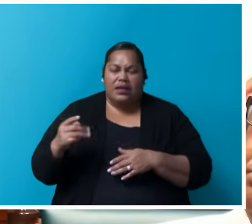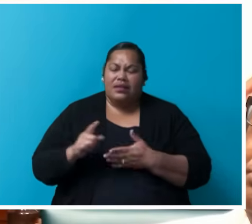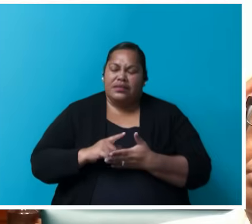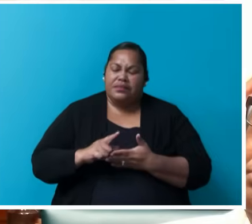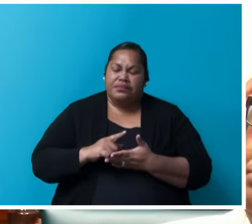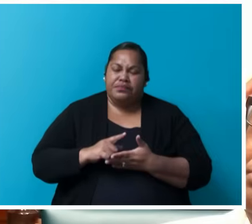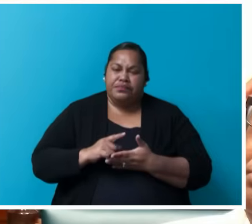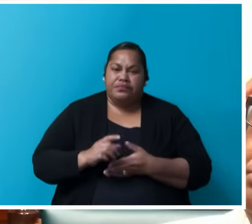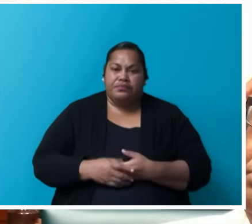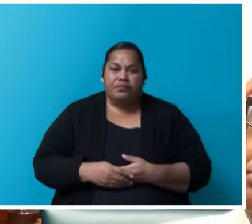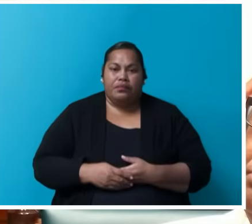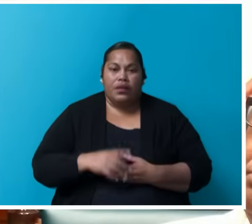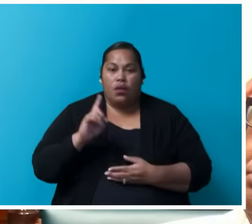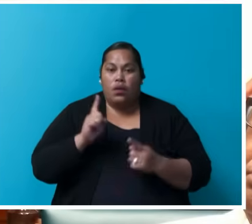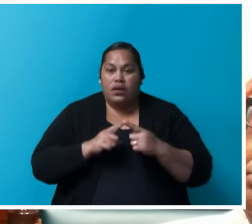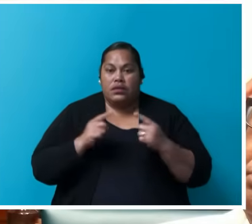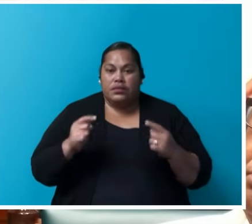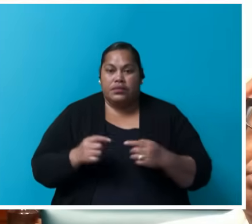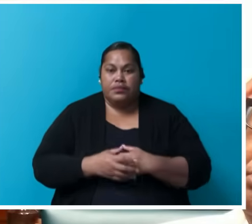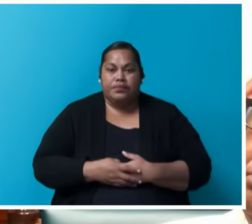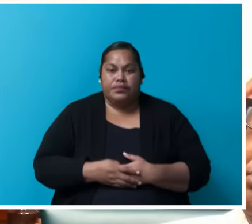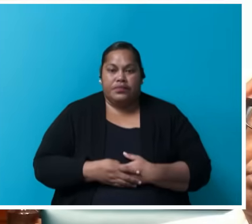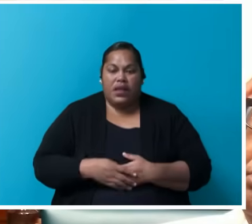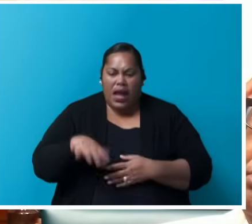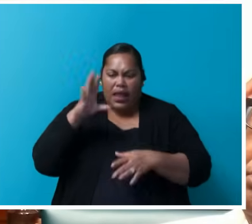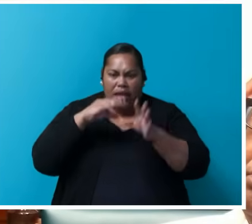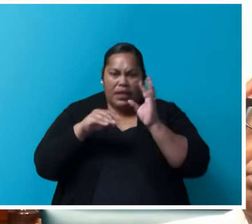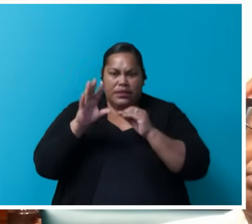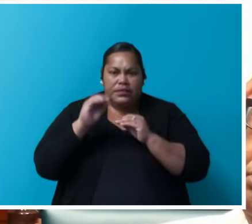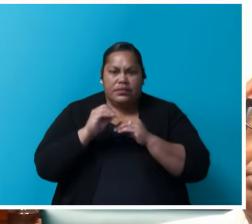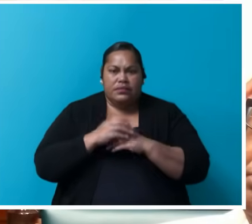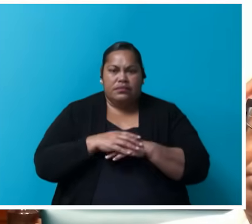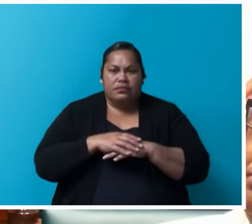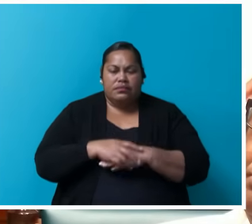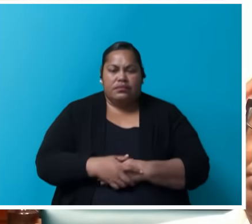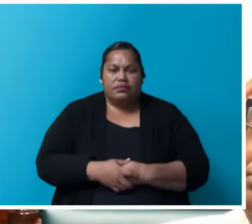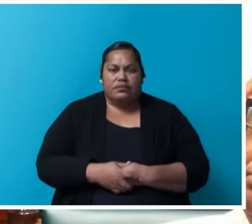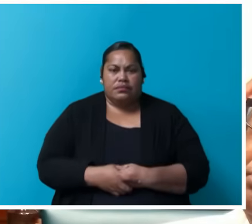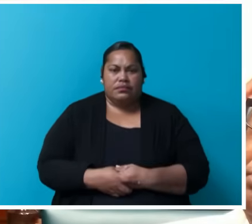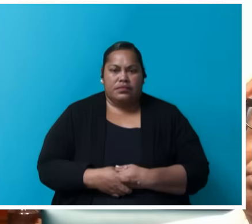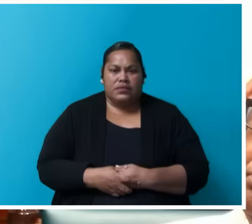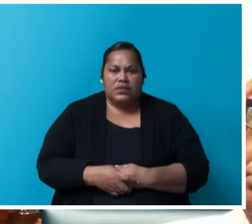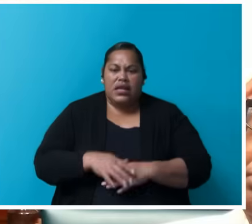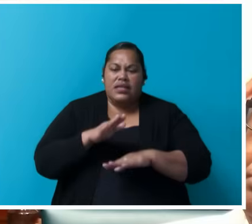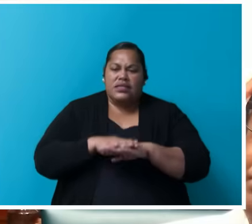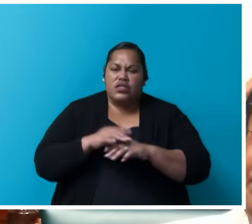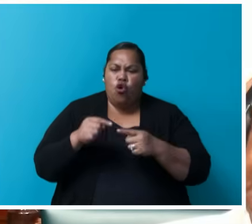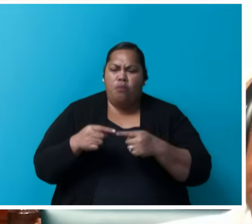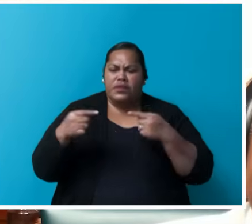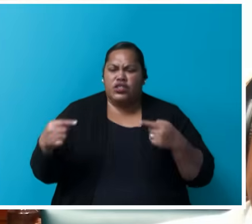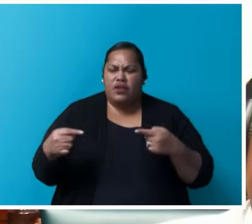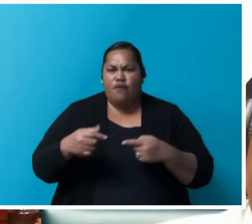One thing that I learned, Mr. Speaker, sitting in the opposition for 8